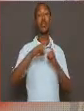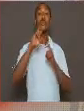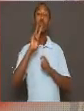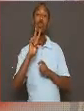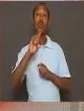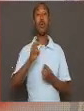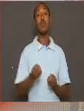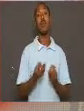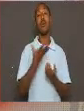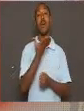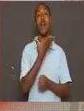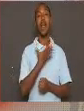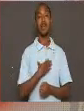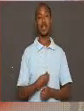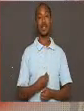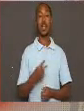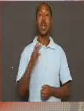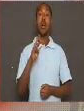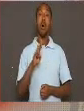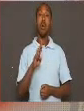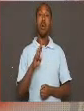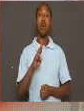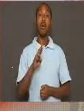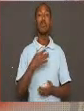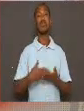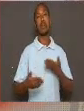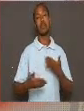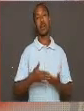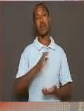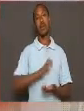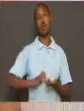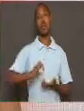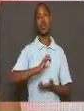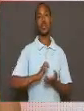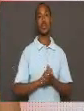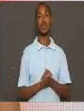or more elements or simpler compounds.